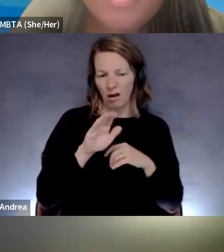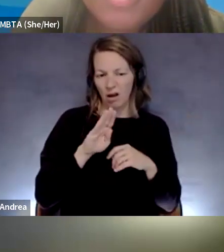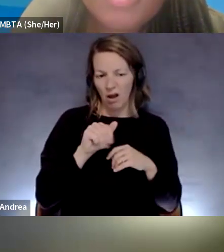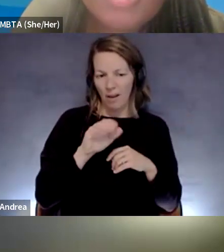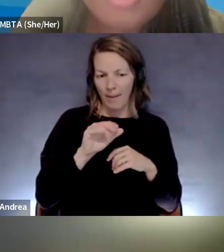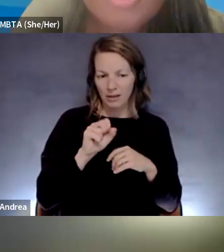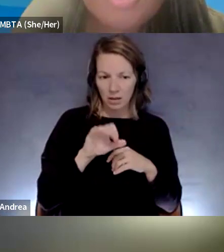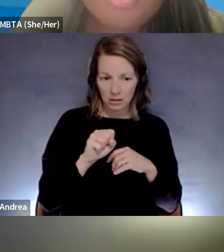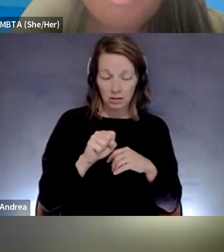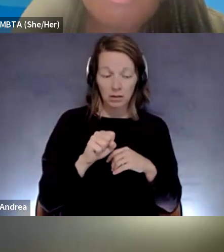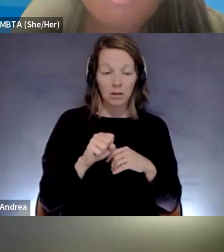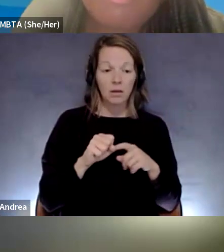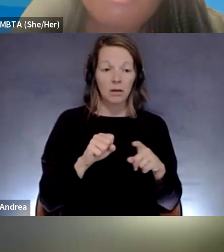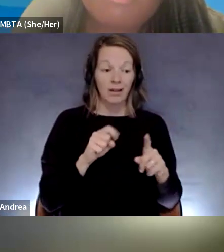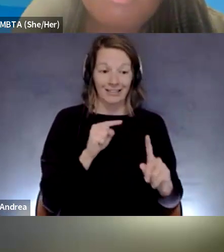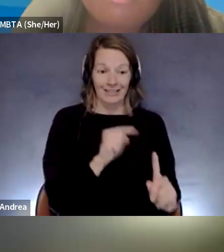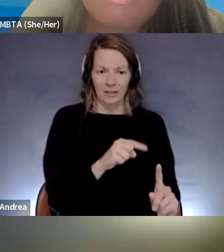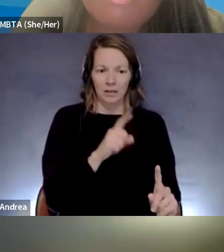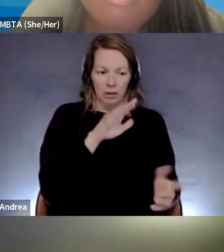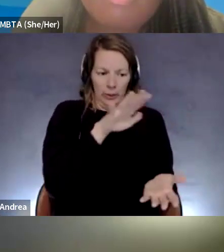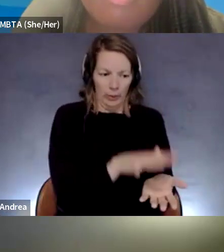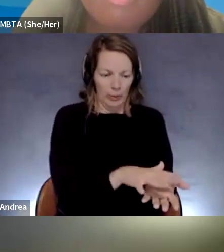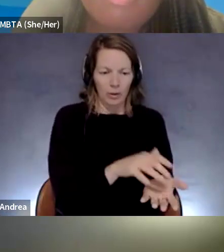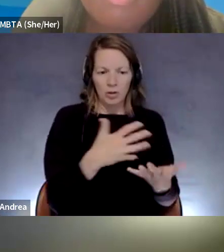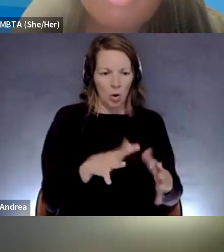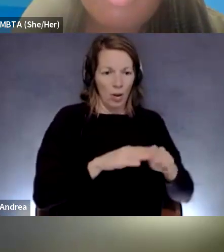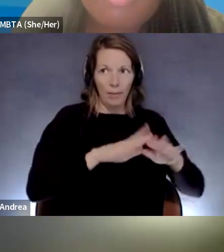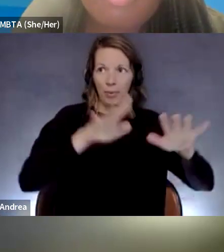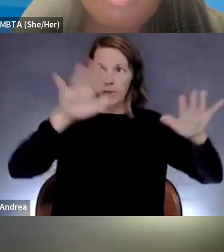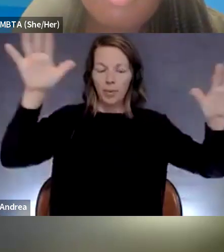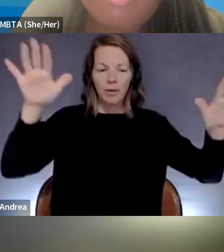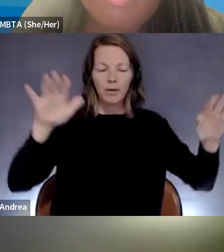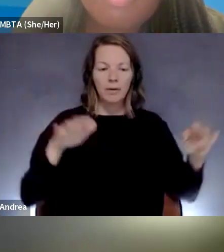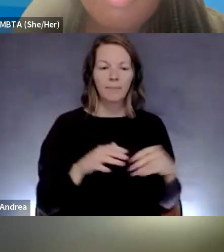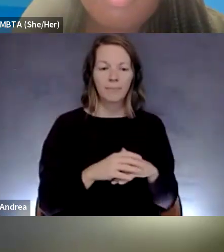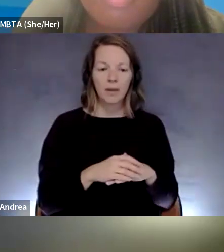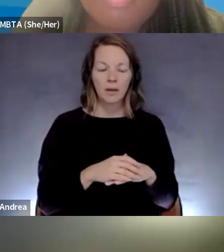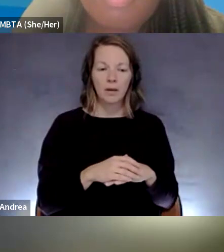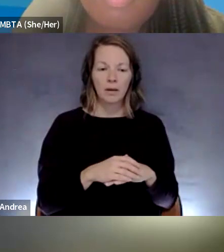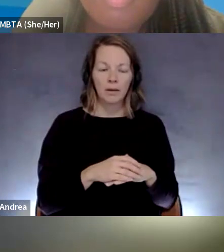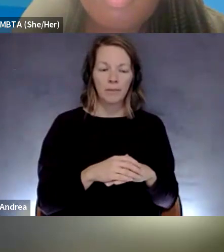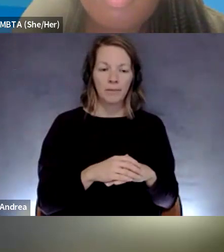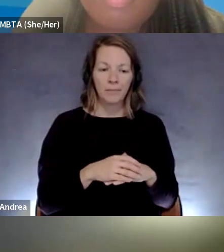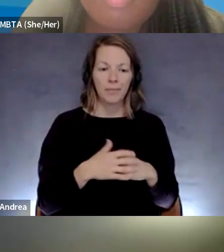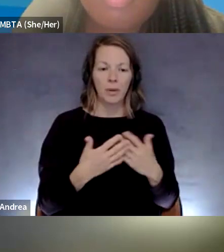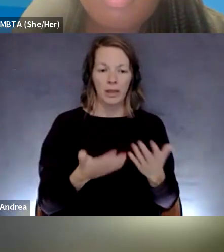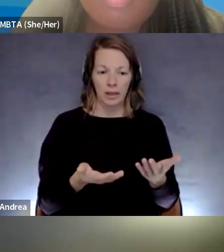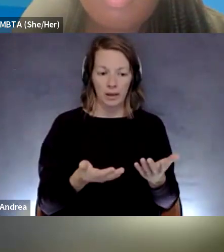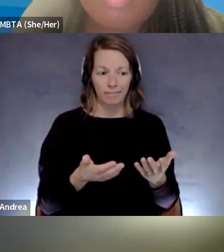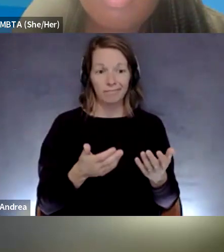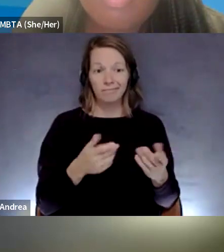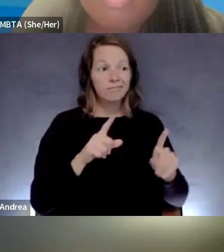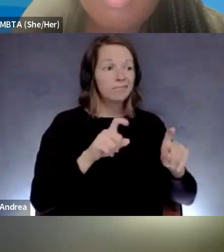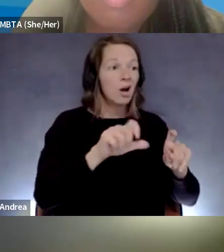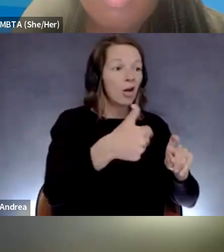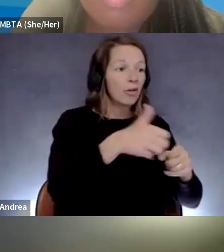Which at the end of the day, that's what it's about, making sure it's not getting in the air versus how you're making sure it doesn't. We looked at sites near